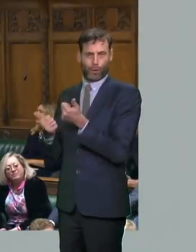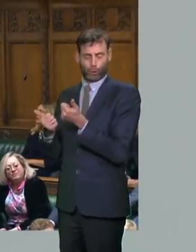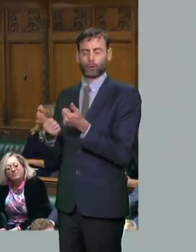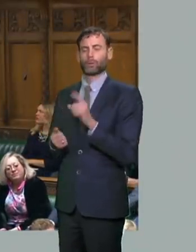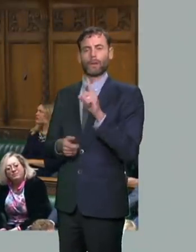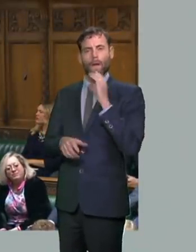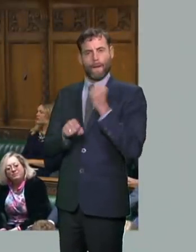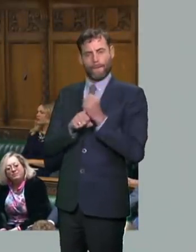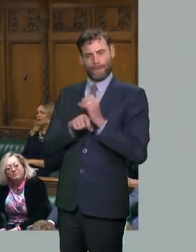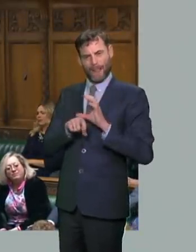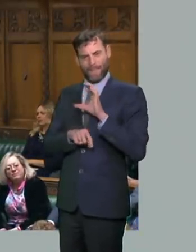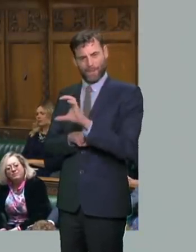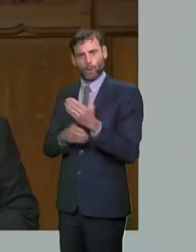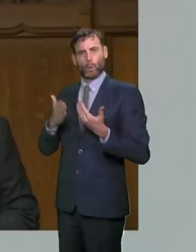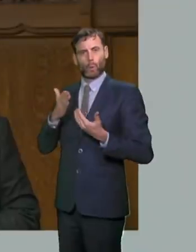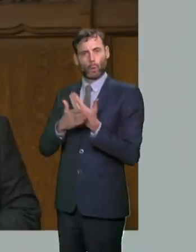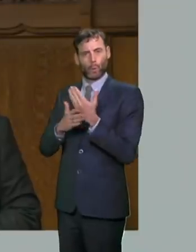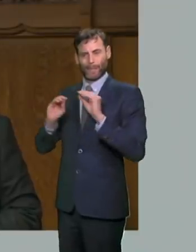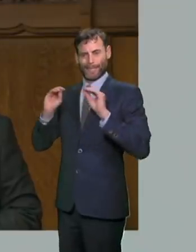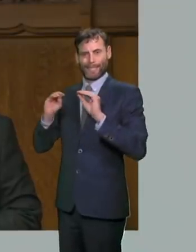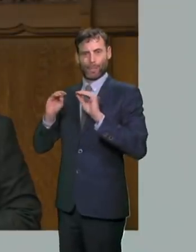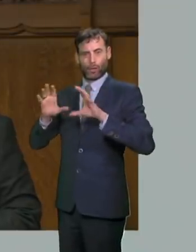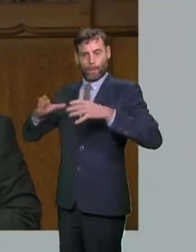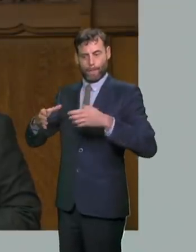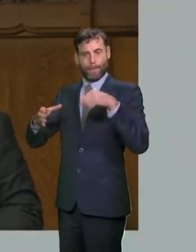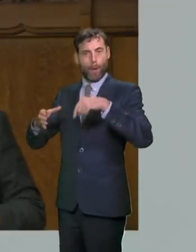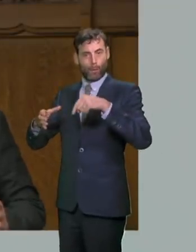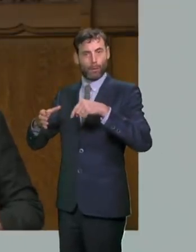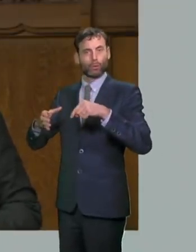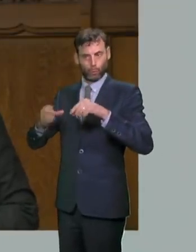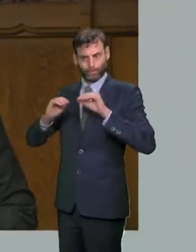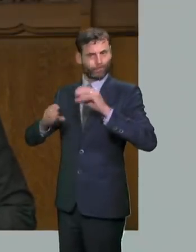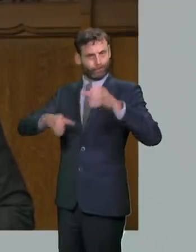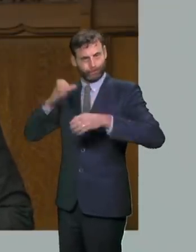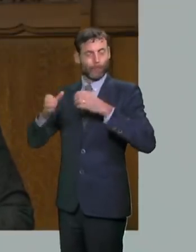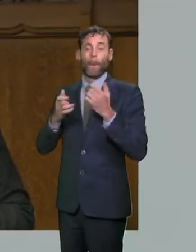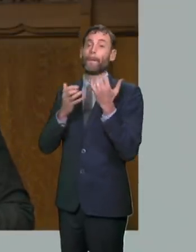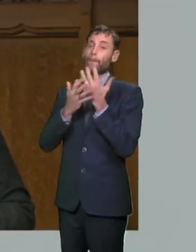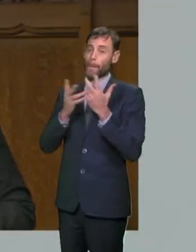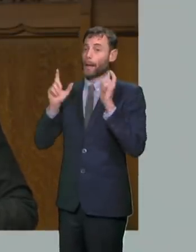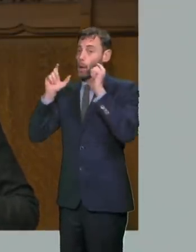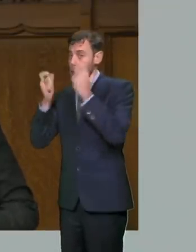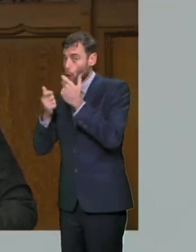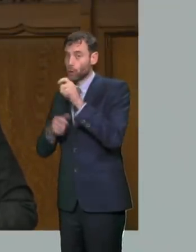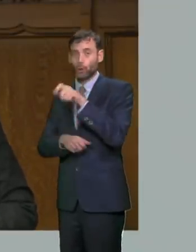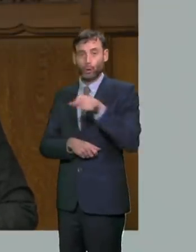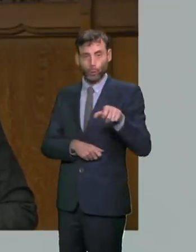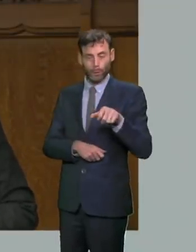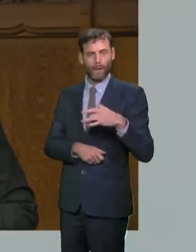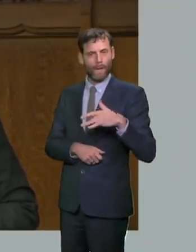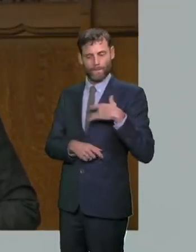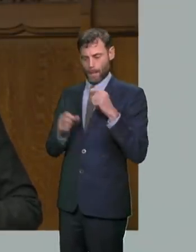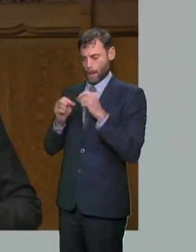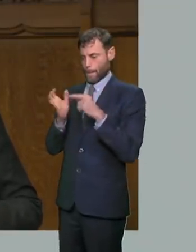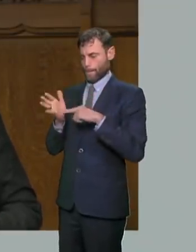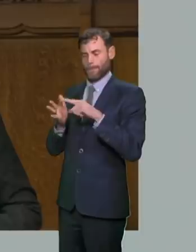government investment for a new teaching block, which will allow it to expand. Many colleges and students find BTECs to be